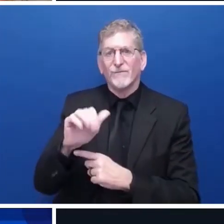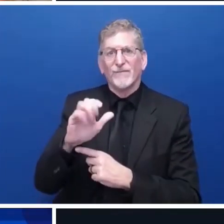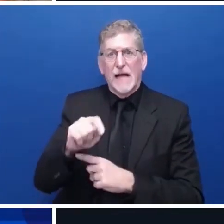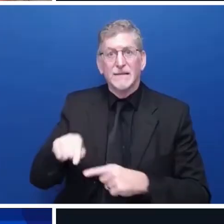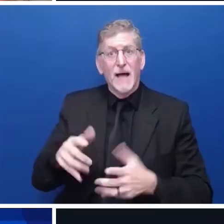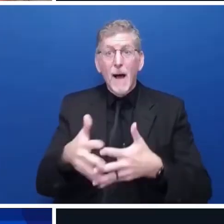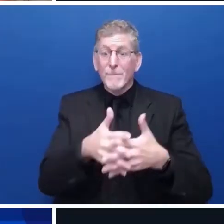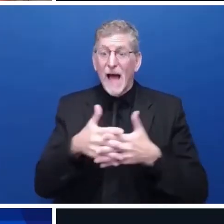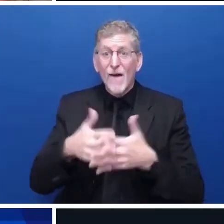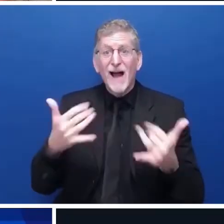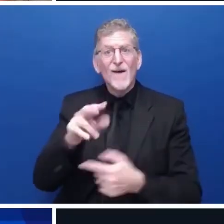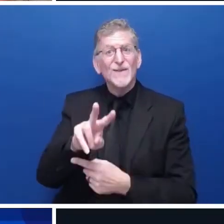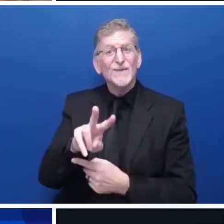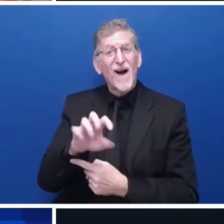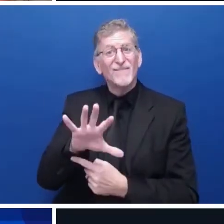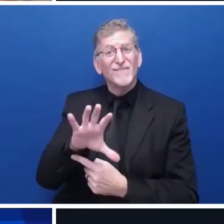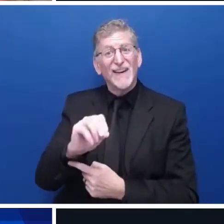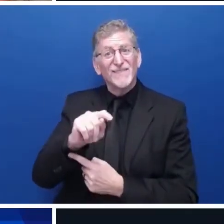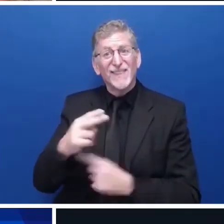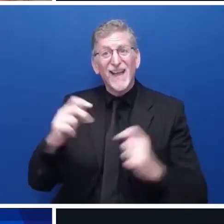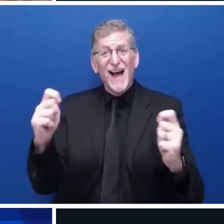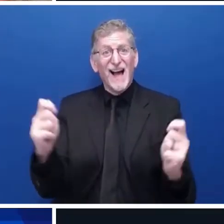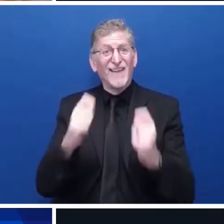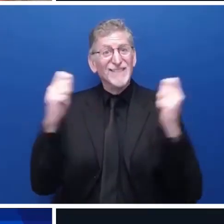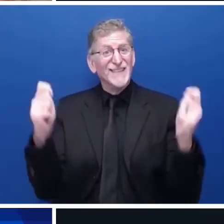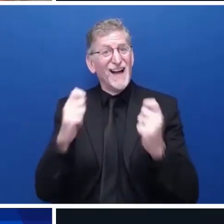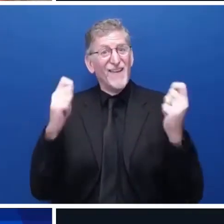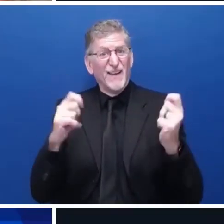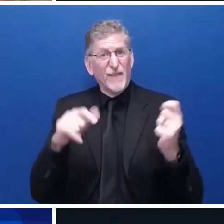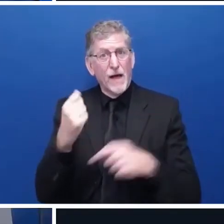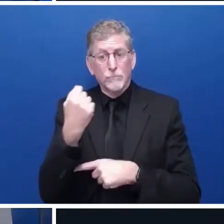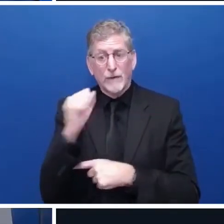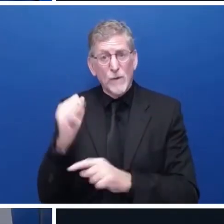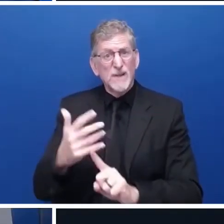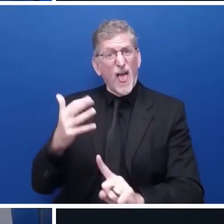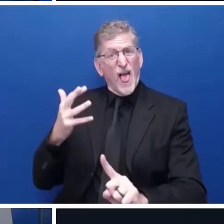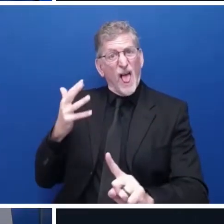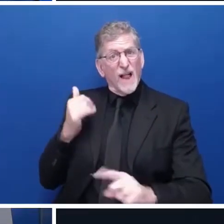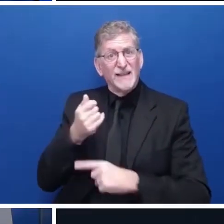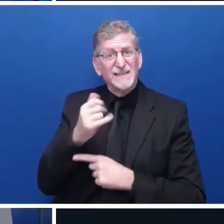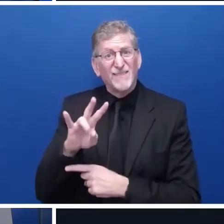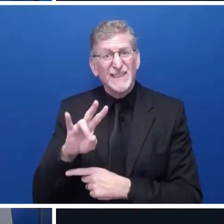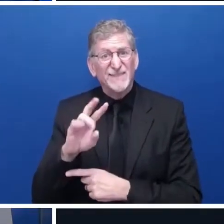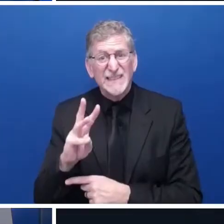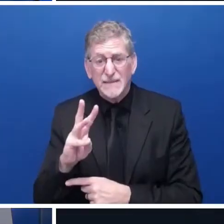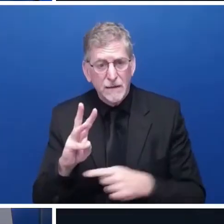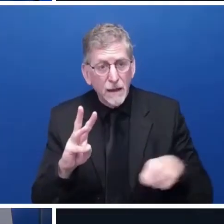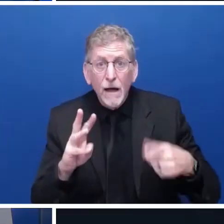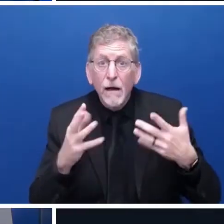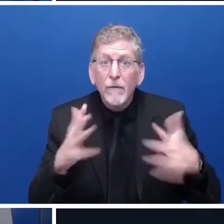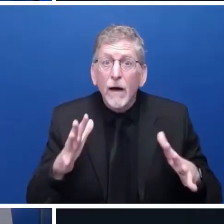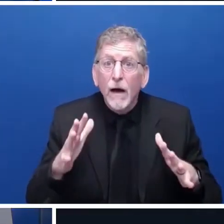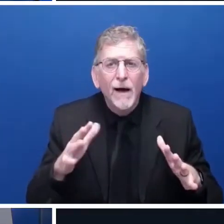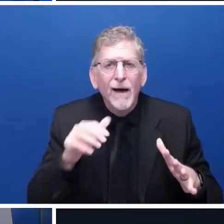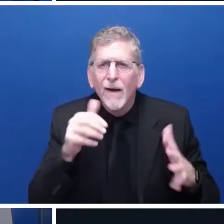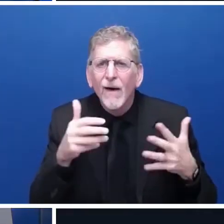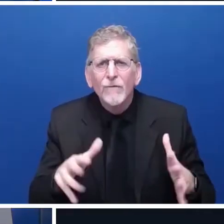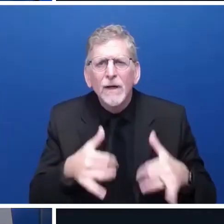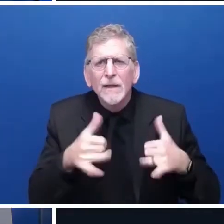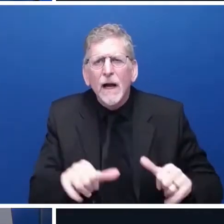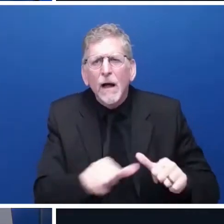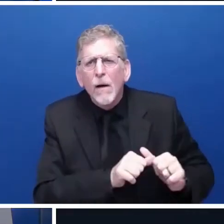still continues. Anna. Let's turn now to our congressional correspondent, Lisa Desjardins, who is inside the House